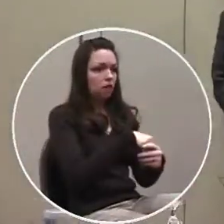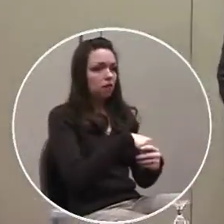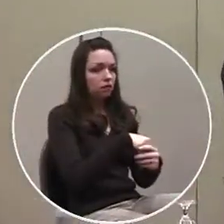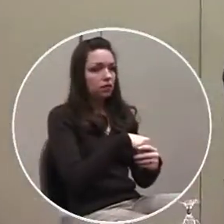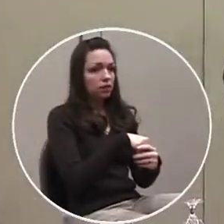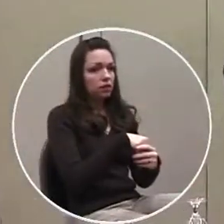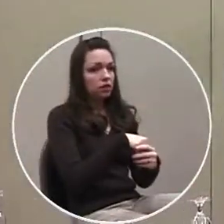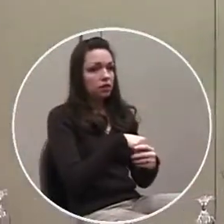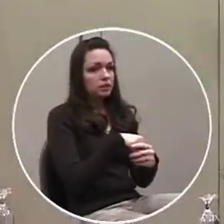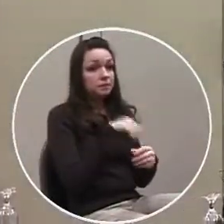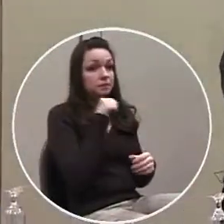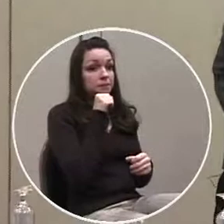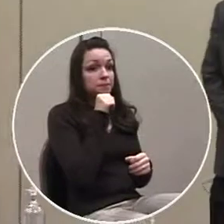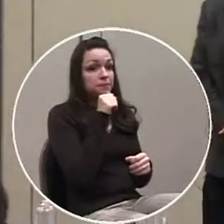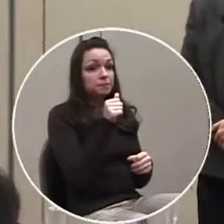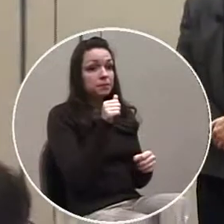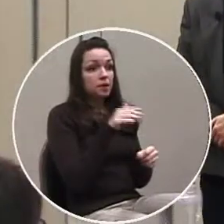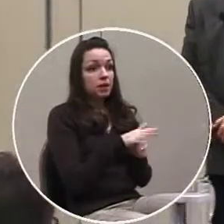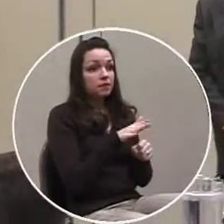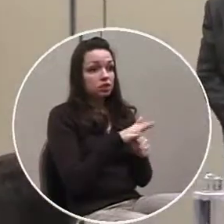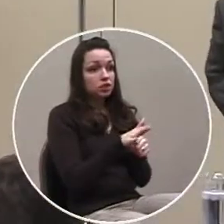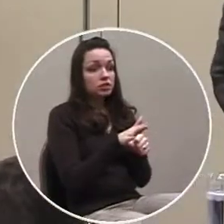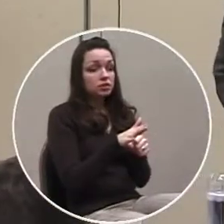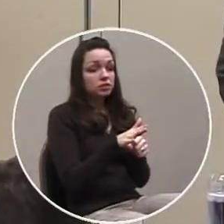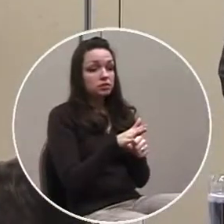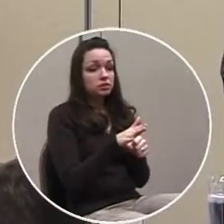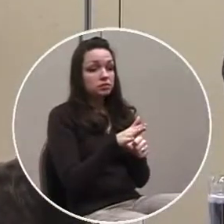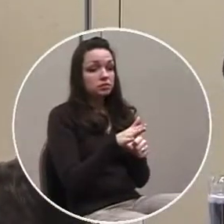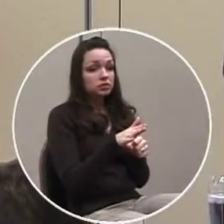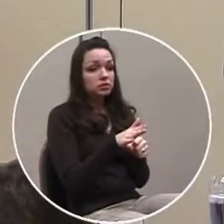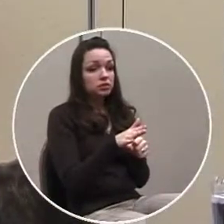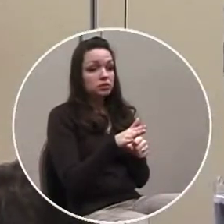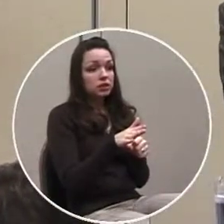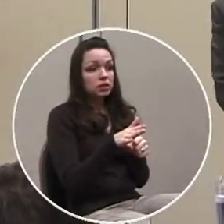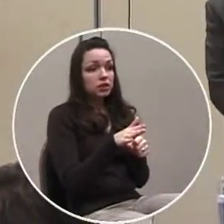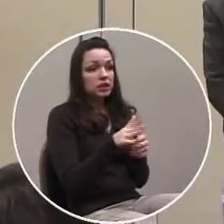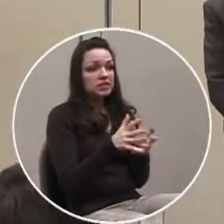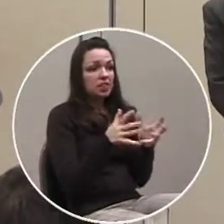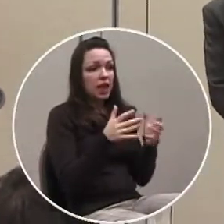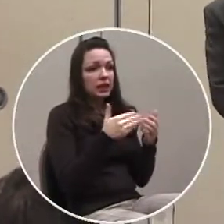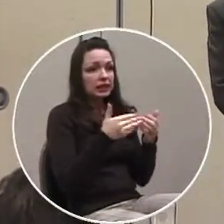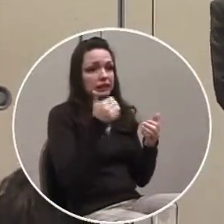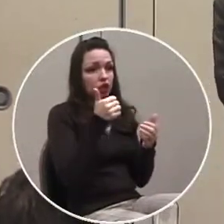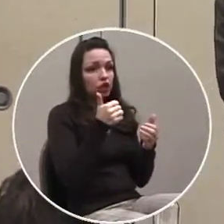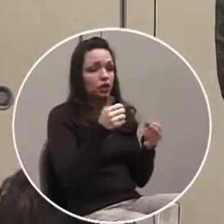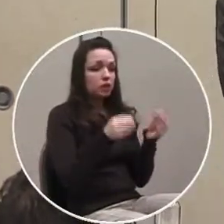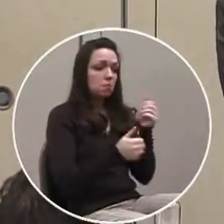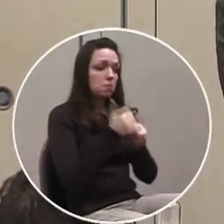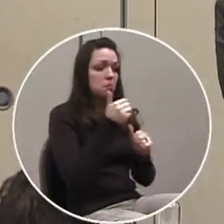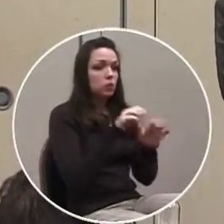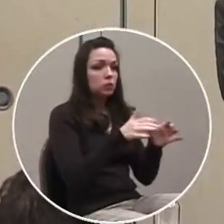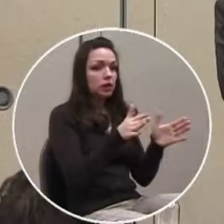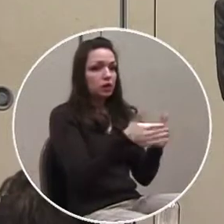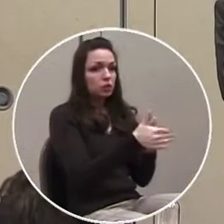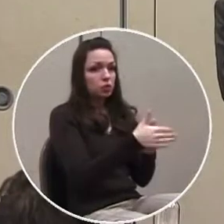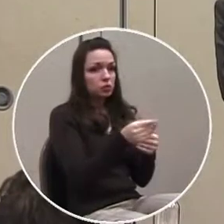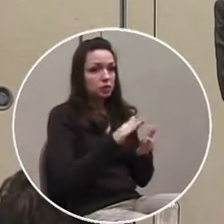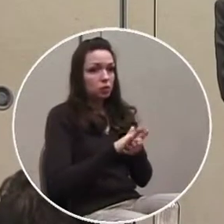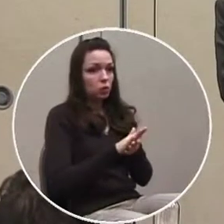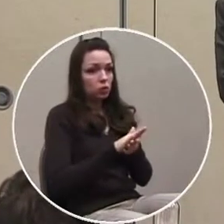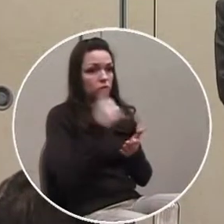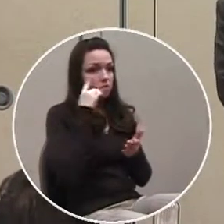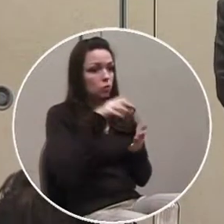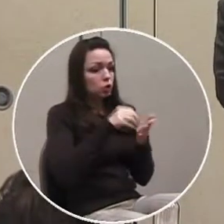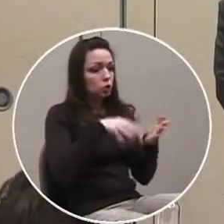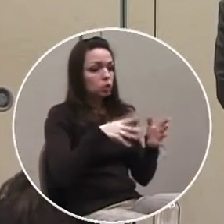Inefficient. It is a lot easier in most classrooms, in most schools, for students to get adult attention